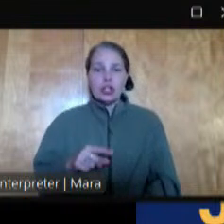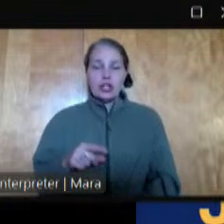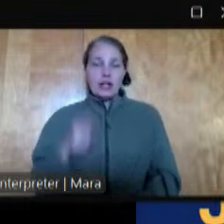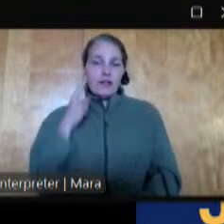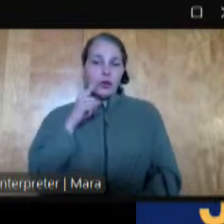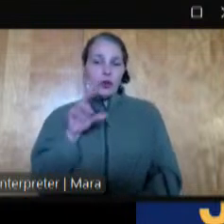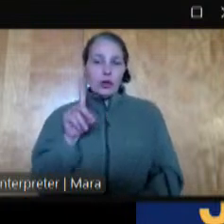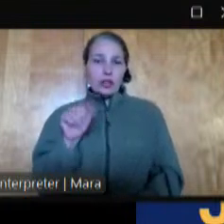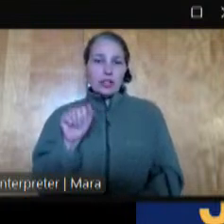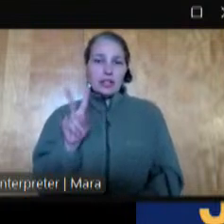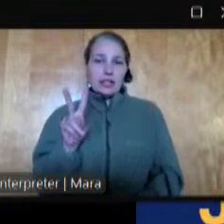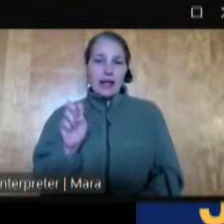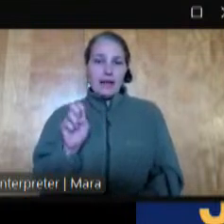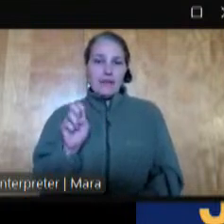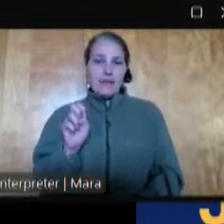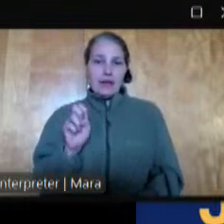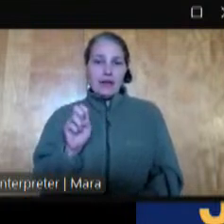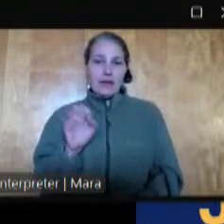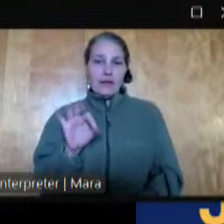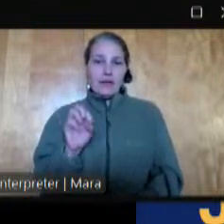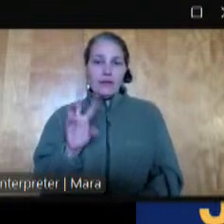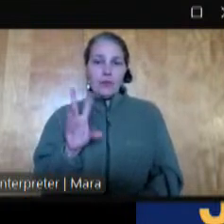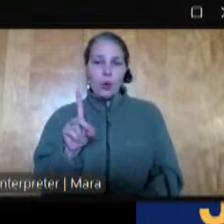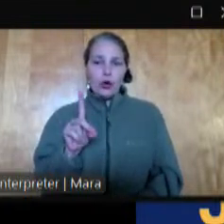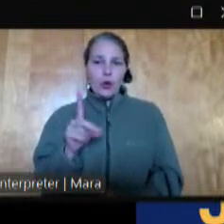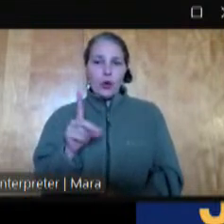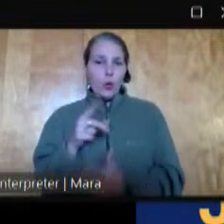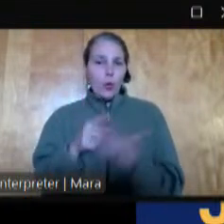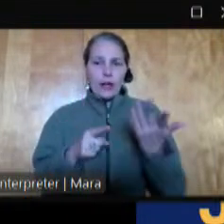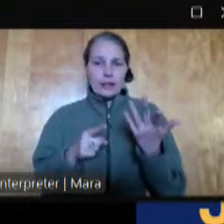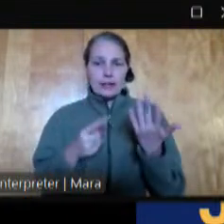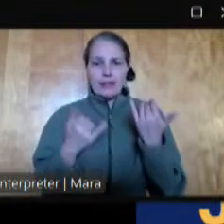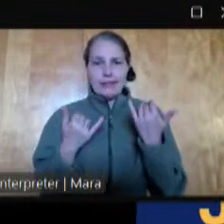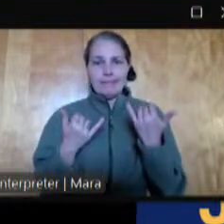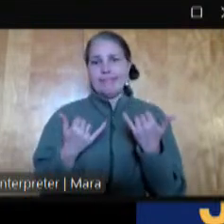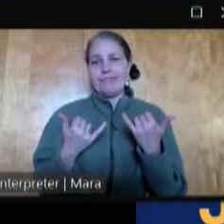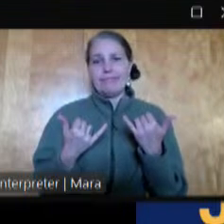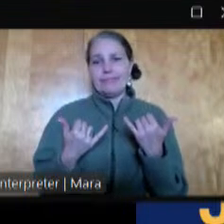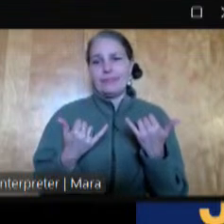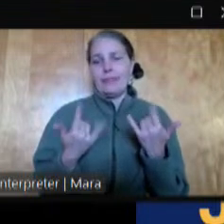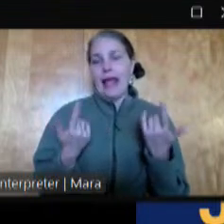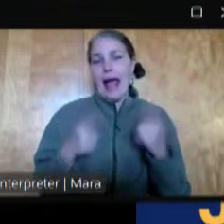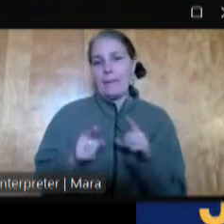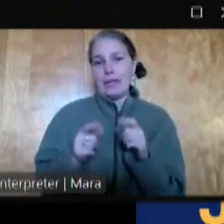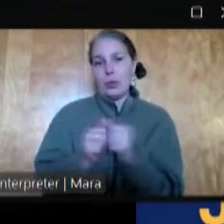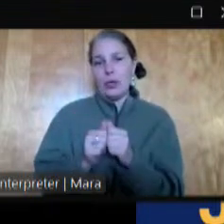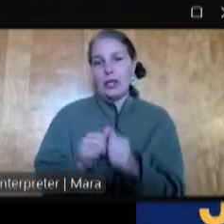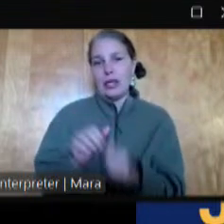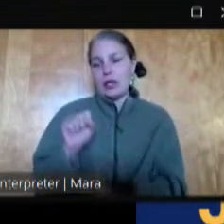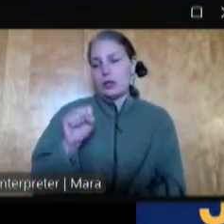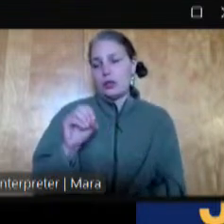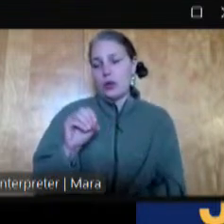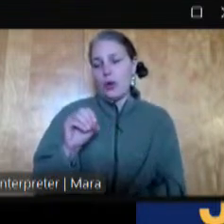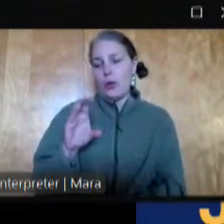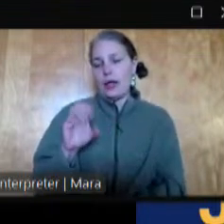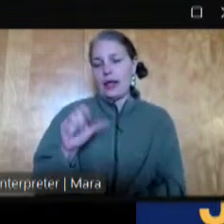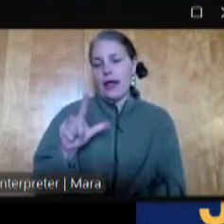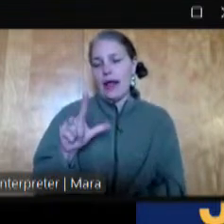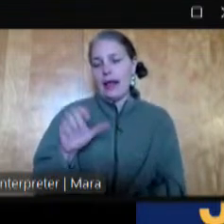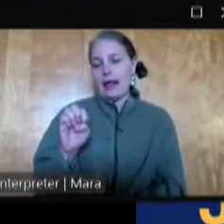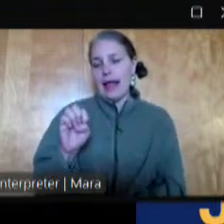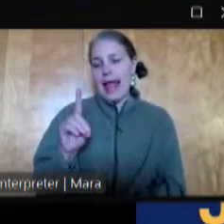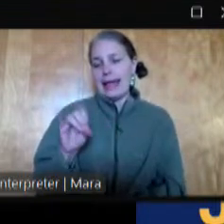Dave Ford. What is the status of SoCal Edison infrastructure